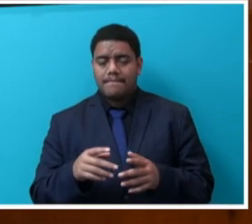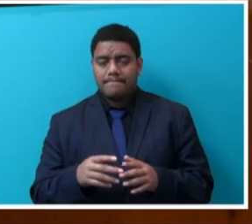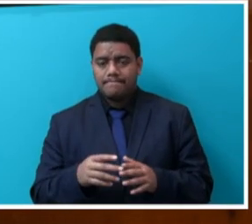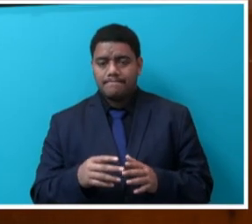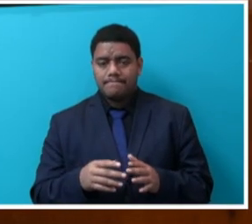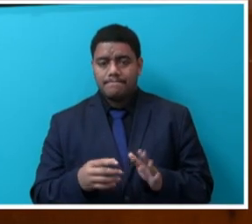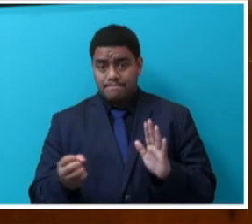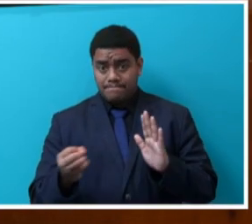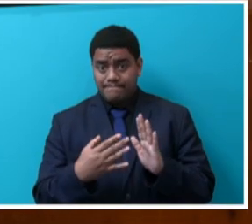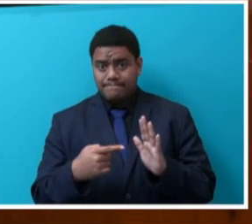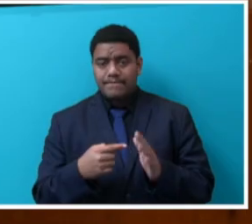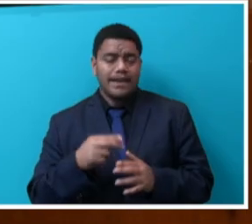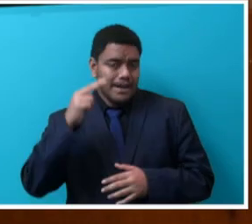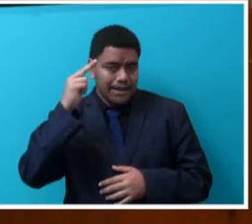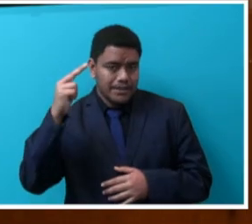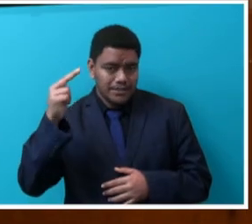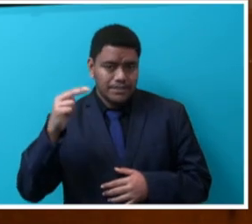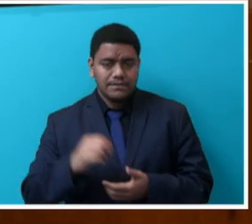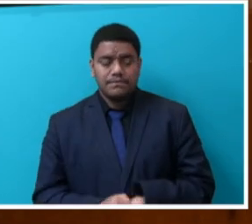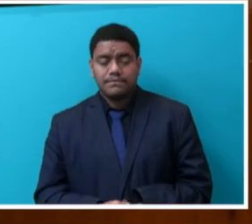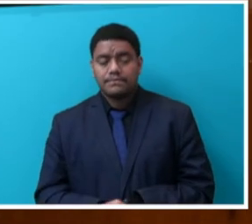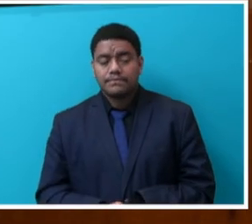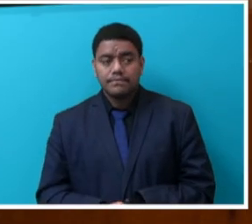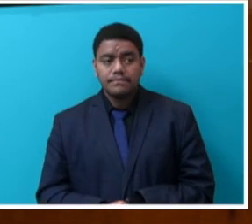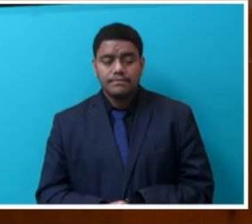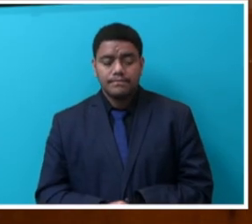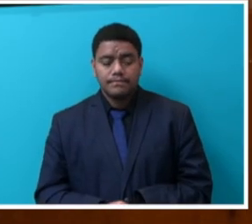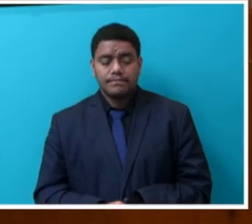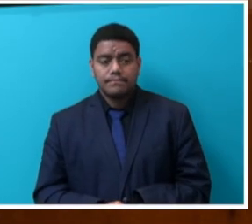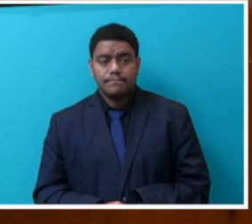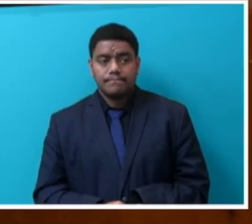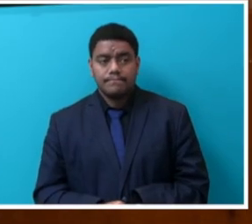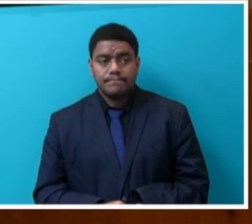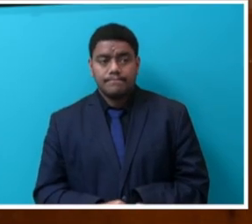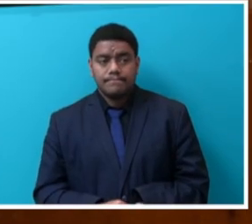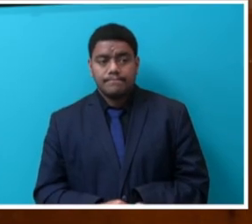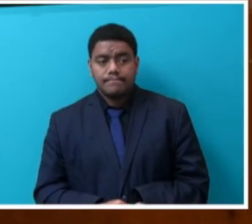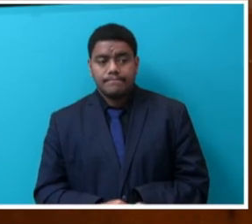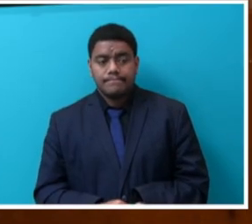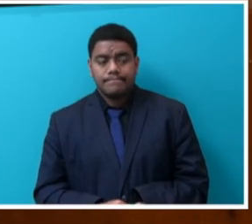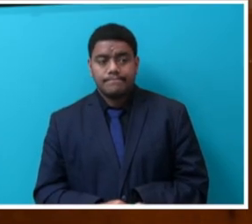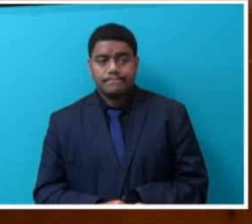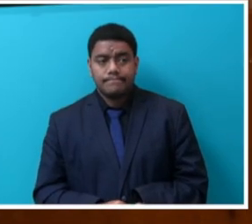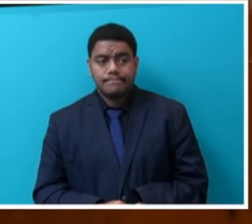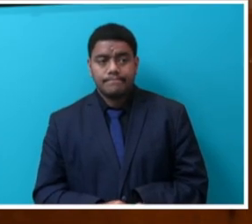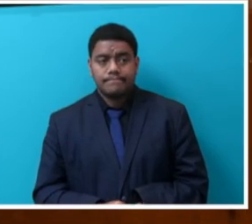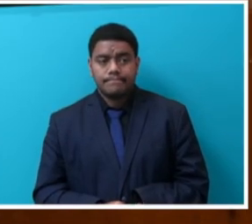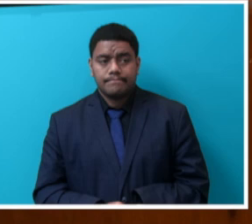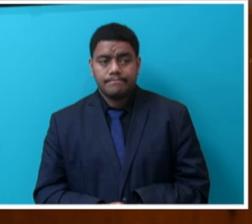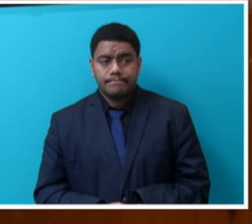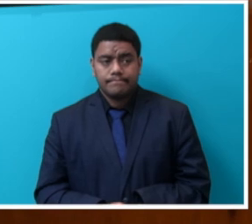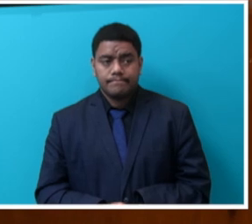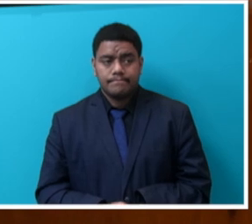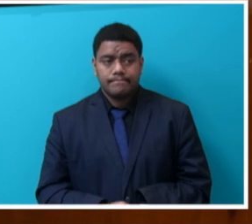important national initiative, this initiative. The rollout of the upgraded